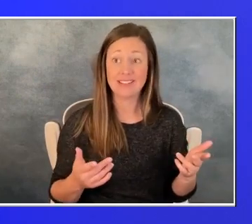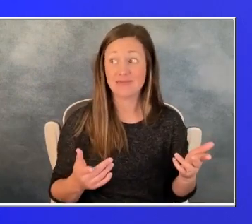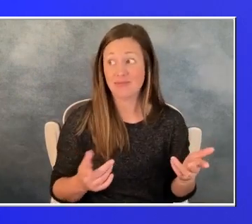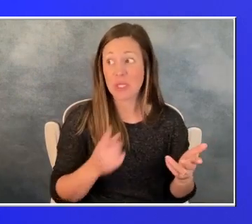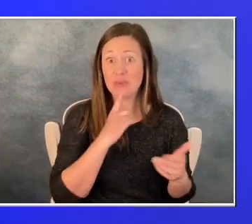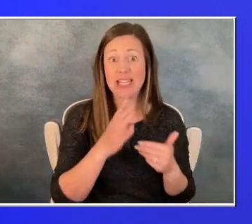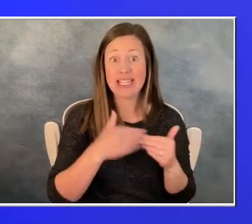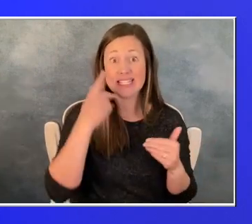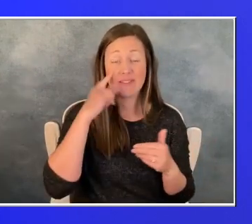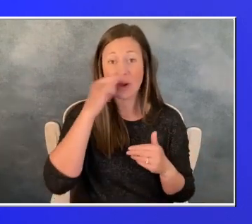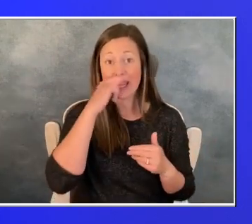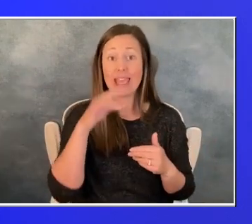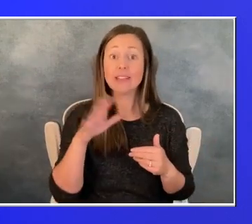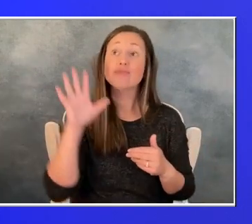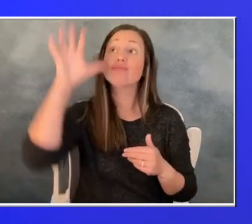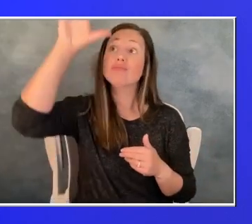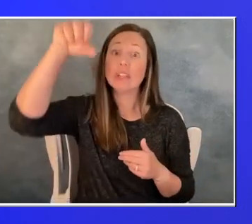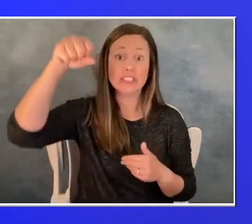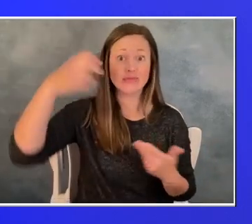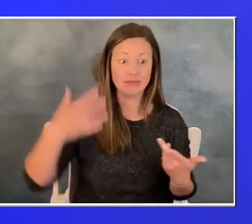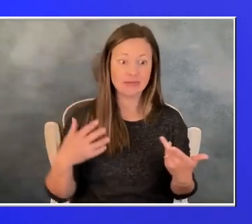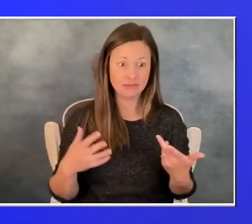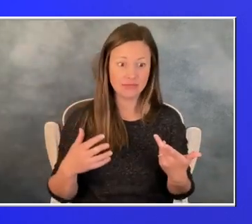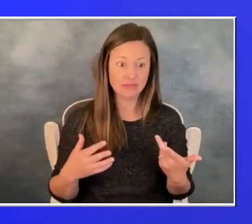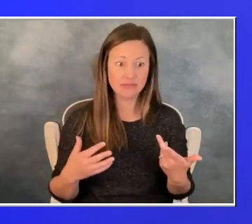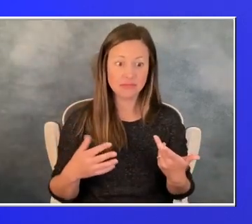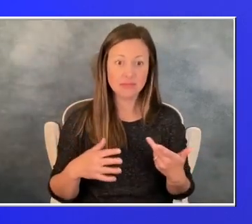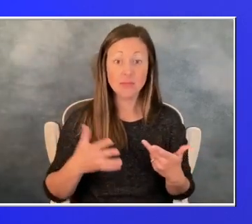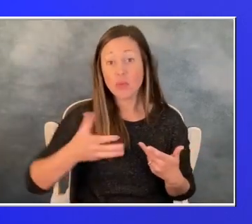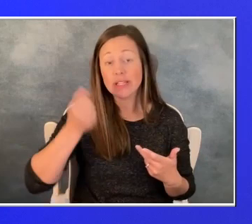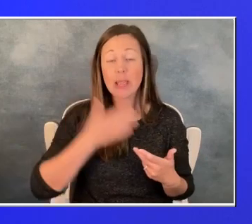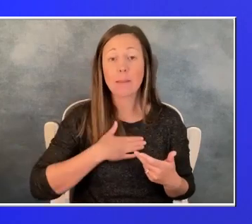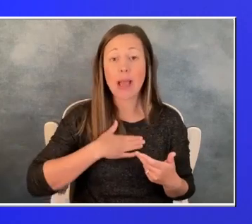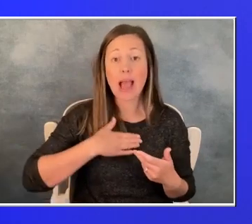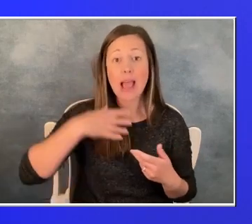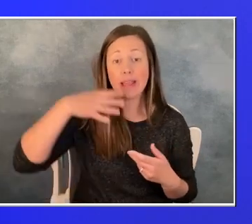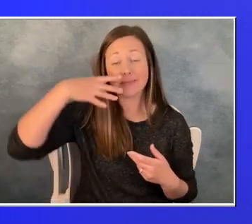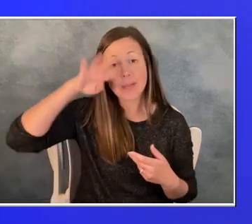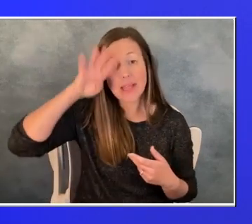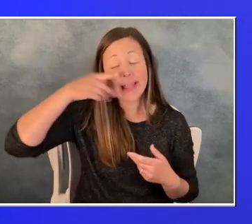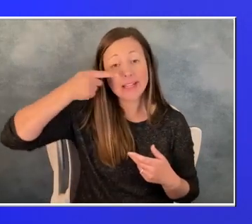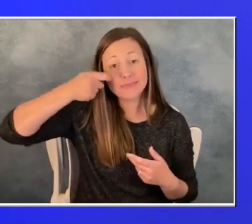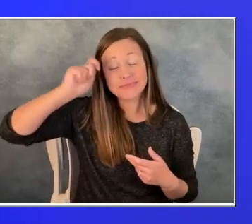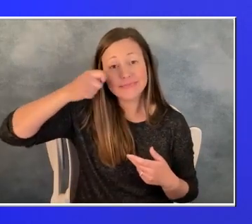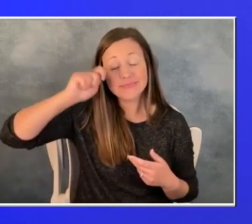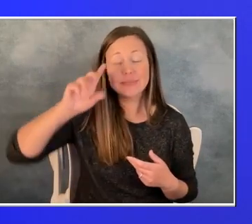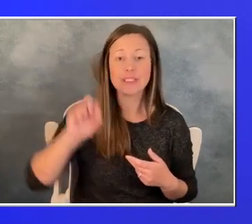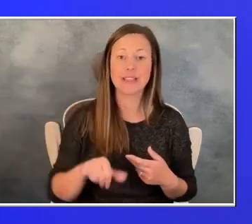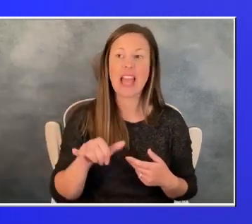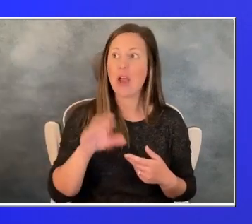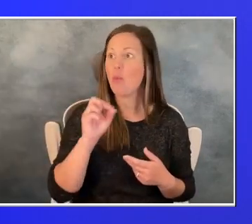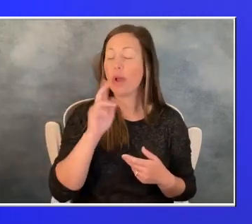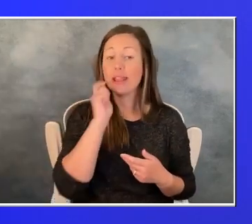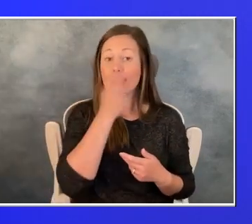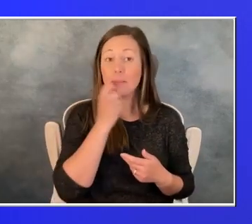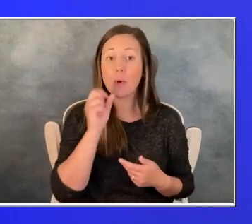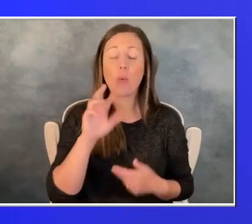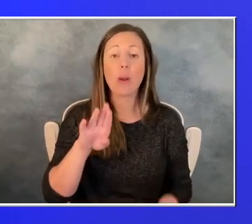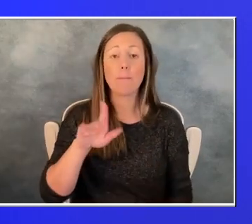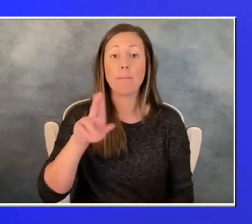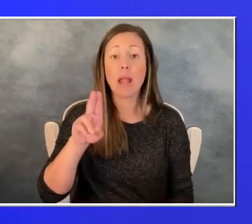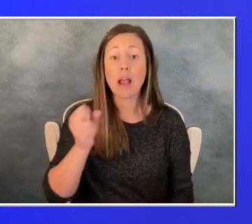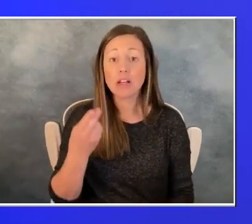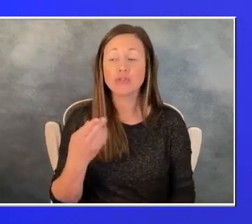in the home to take my mascara or take lipstick or take blush, and that can be potentially irritating to the